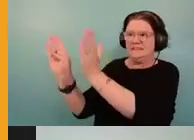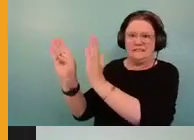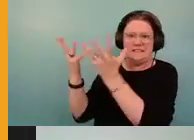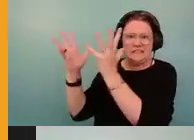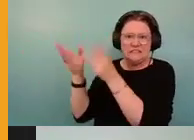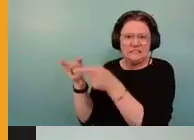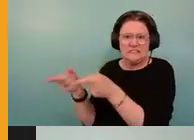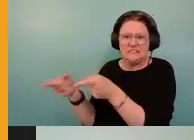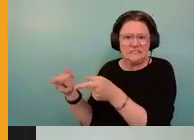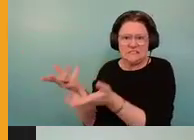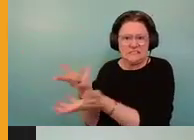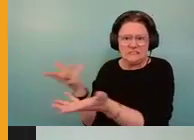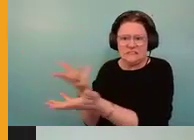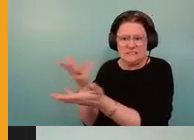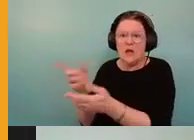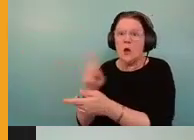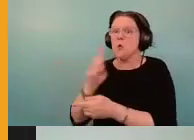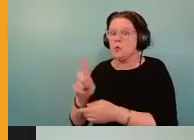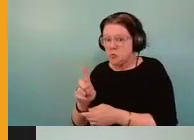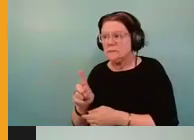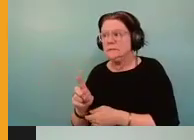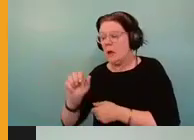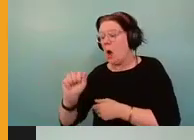the degree of abuse that could